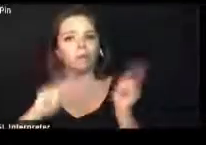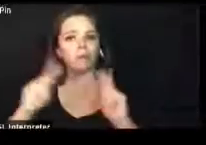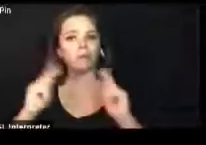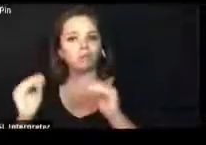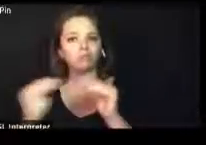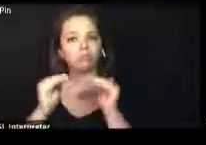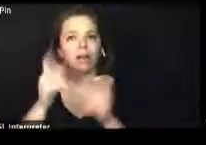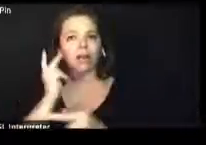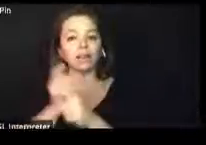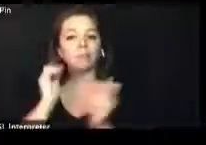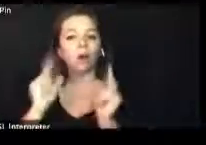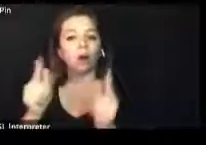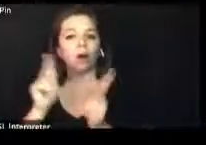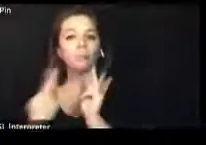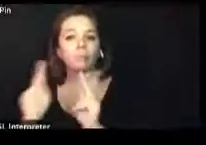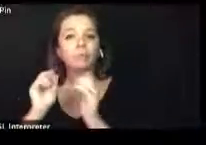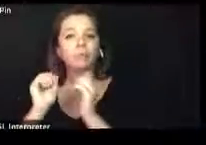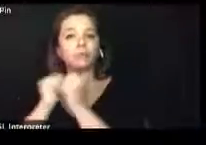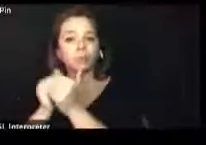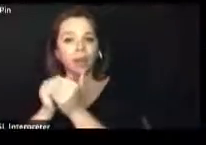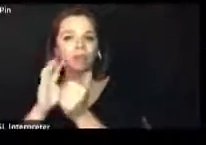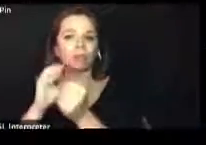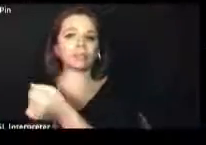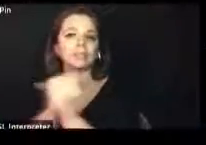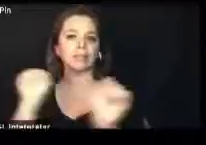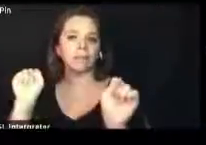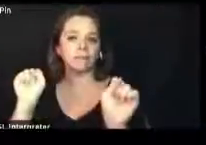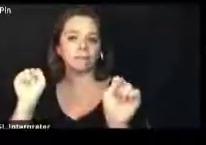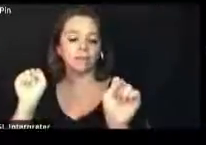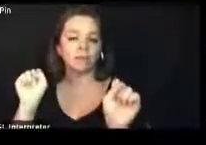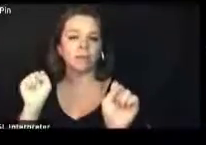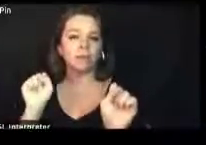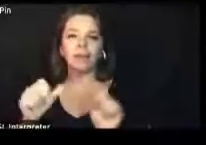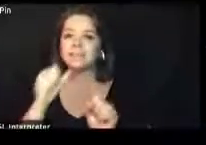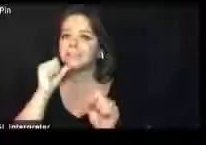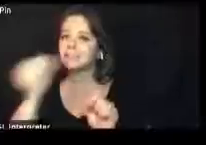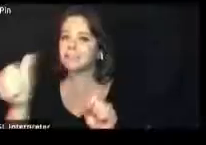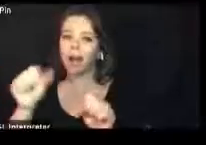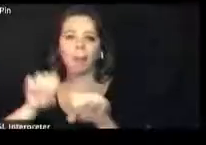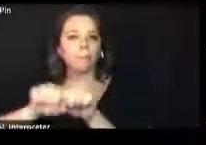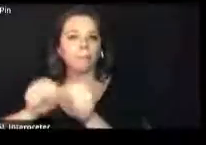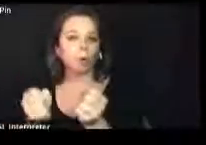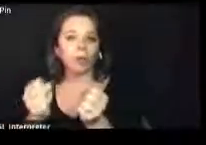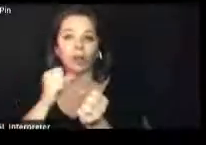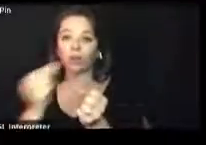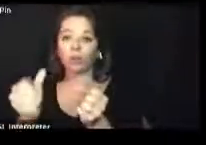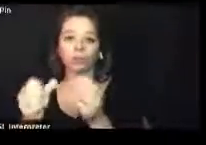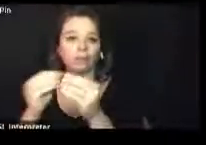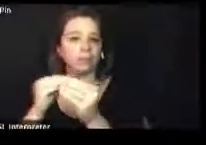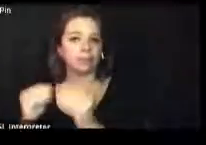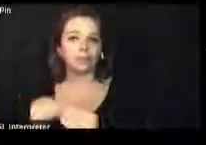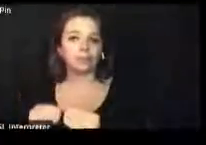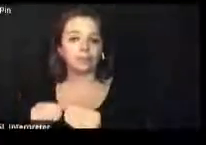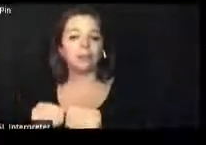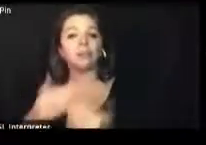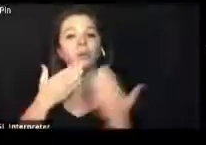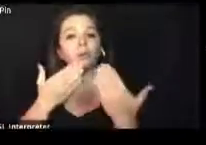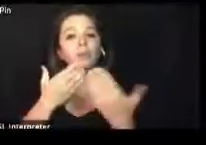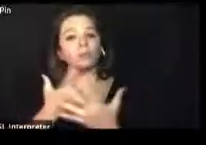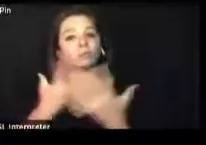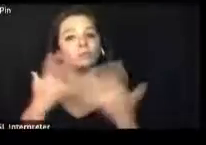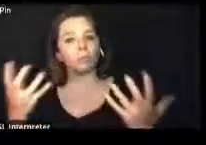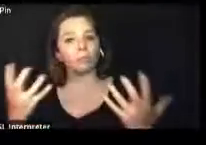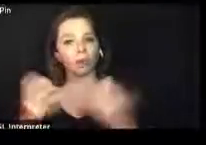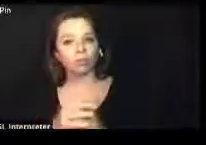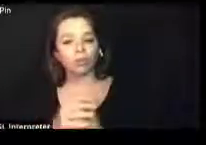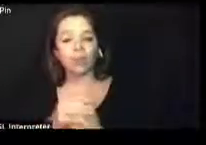people together and safe. It is not broken. So thank you very much. I know you've got a lot of work to